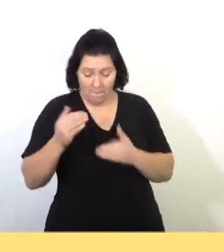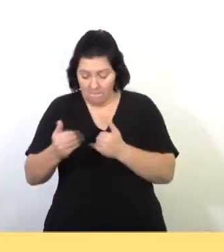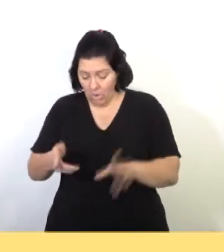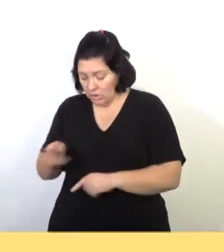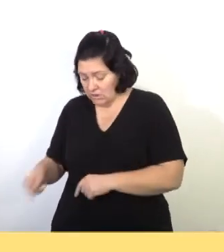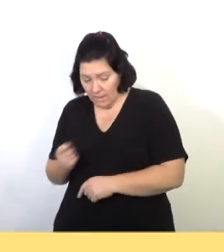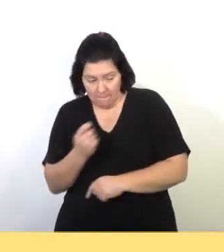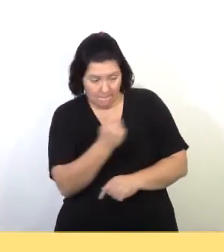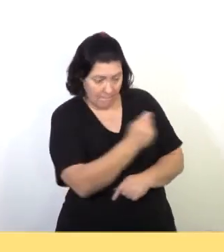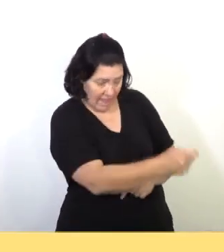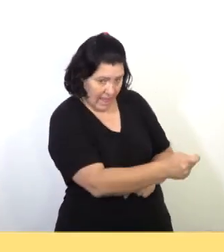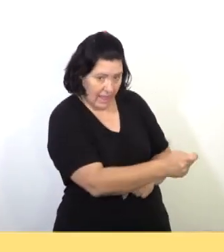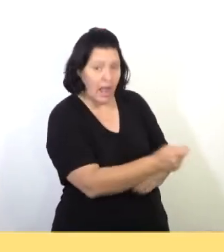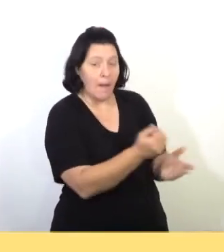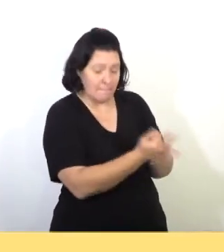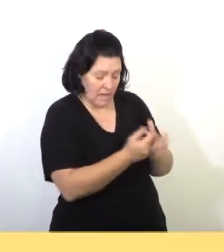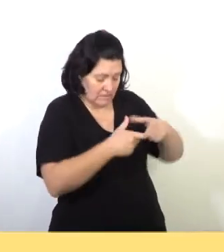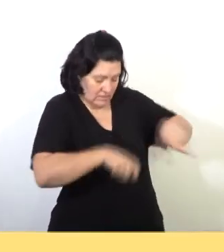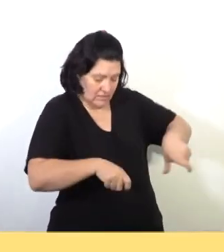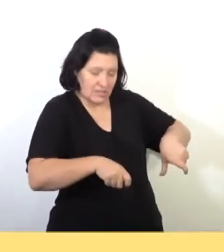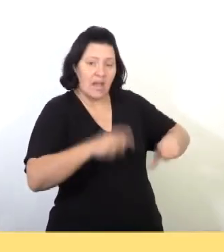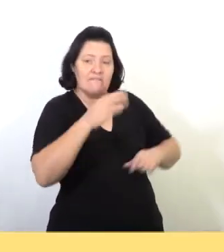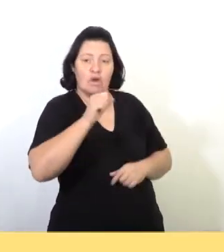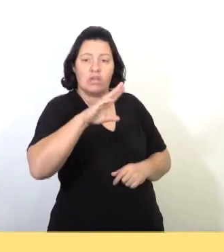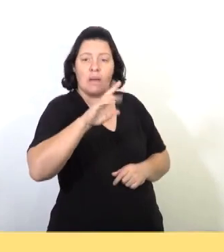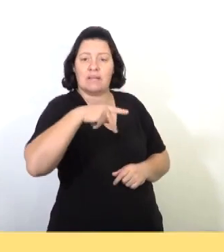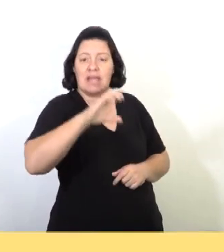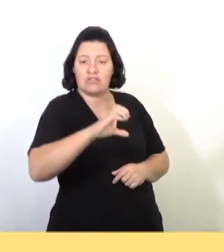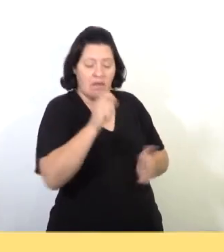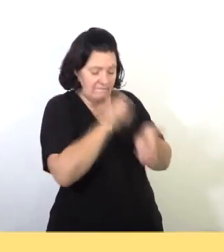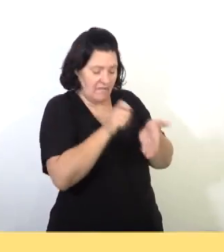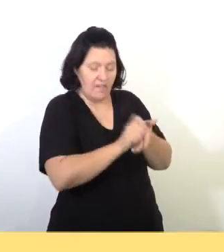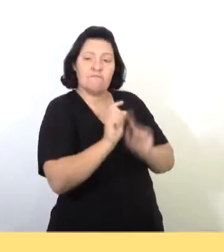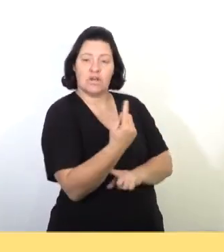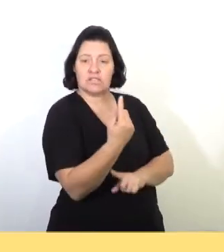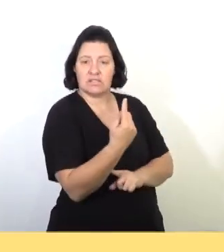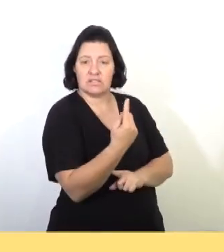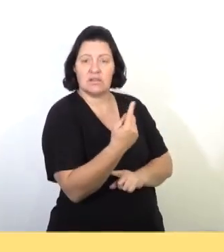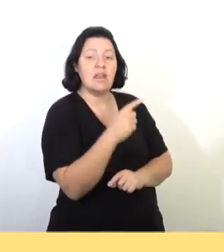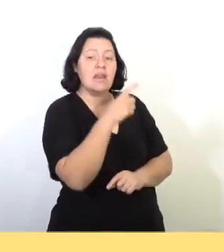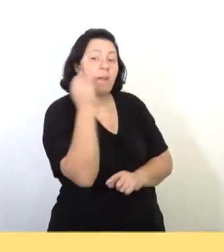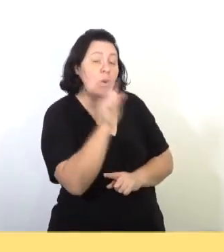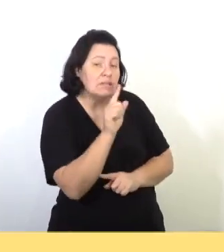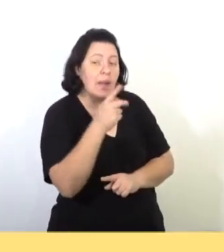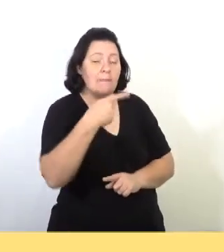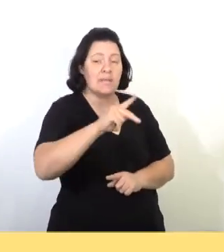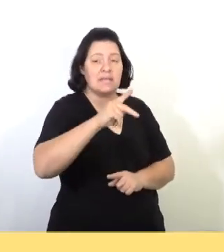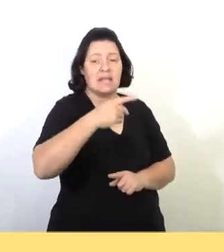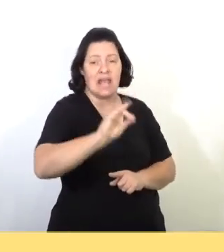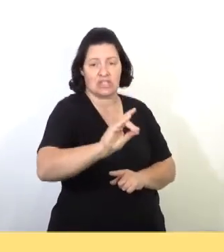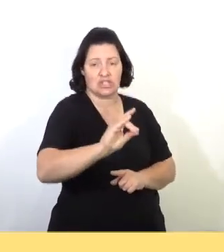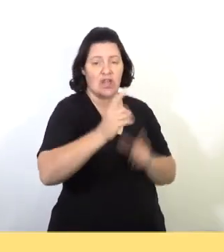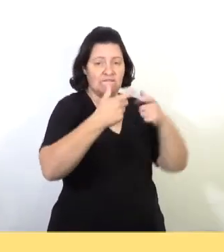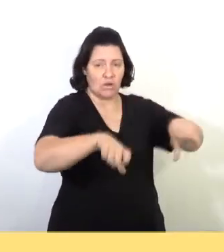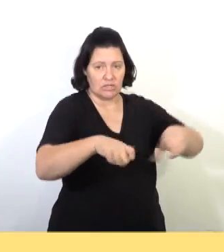petty cash box, there has to be a source document that must be completed, and that source document is called the petty